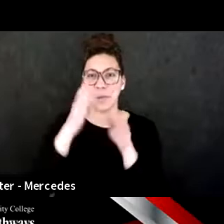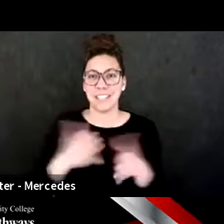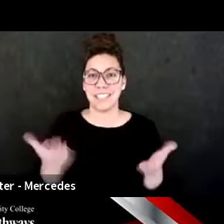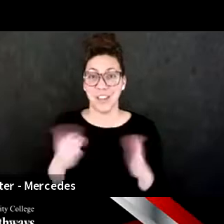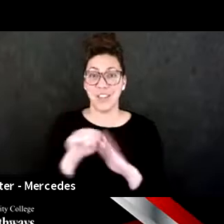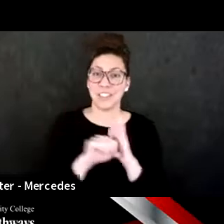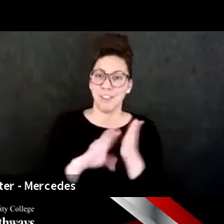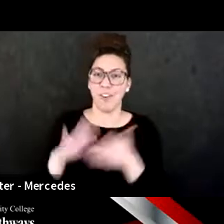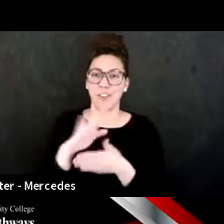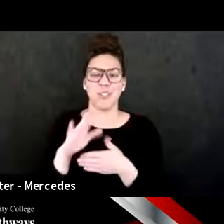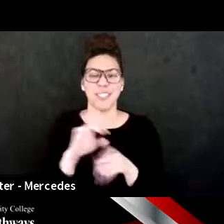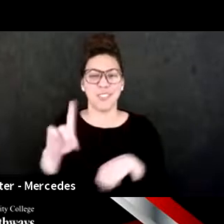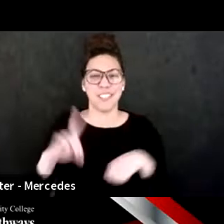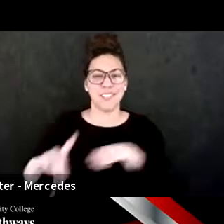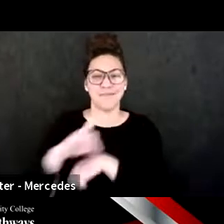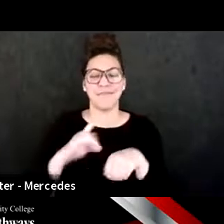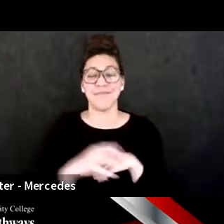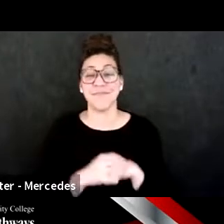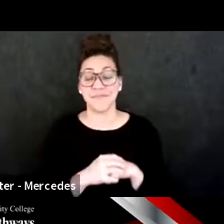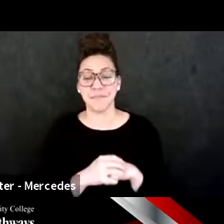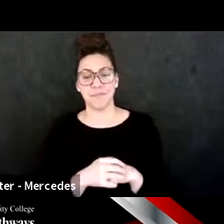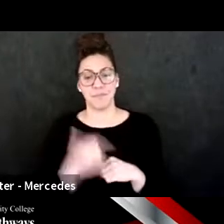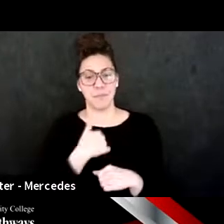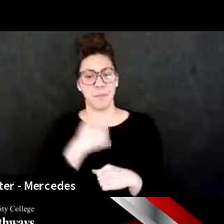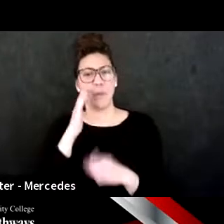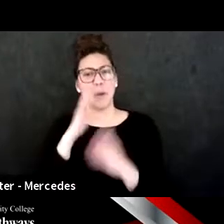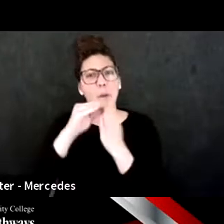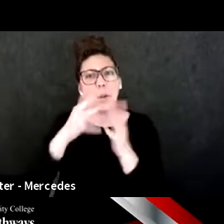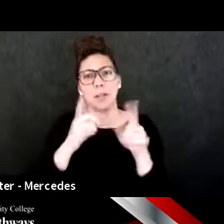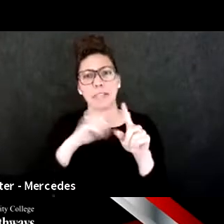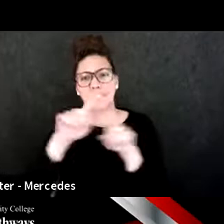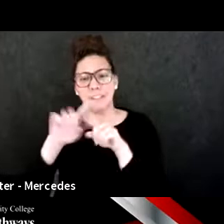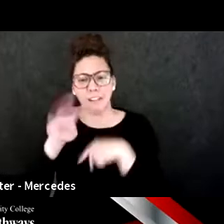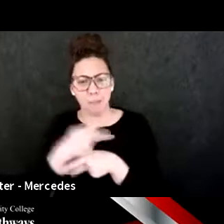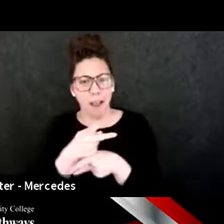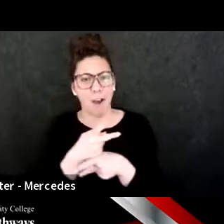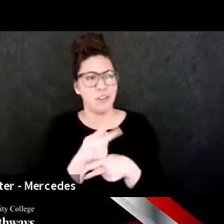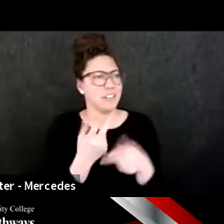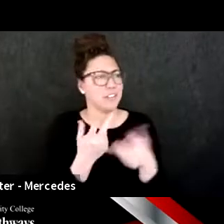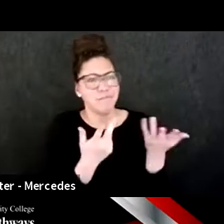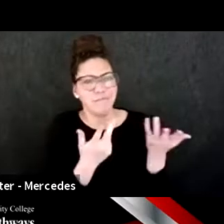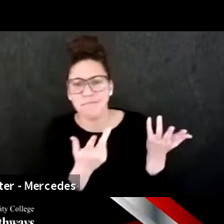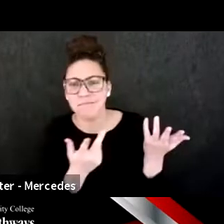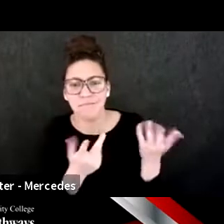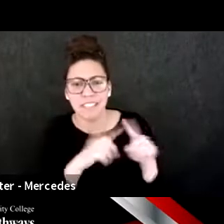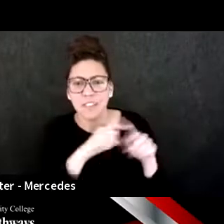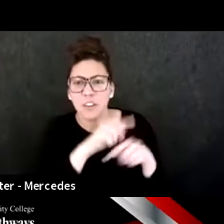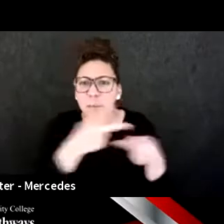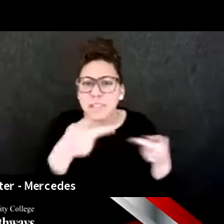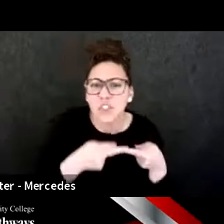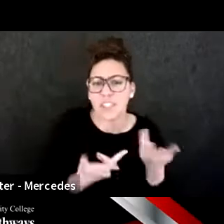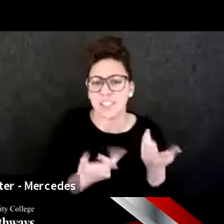addition, we'll get to learn a little bit about the different types of leadership and faculty positions in academia, their